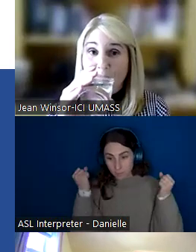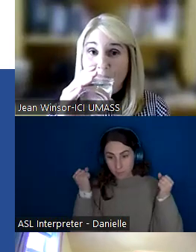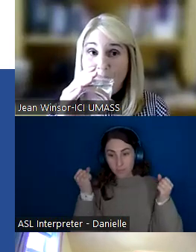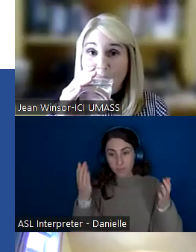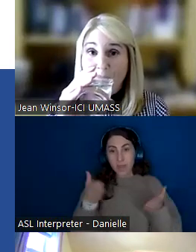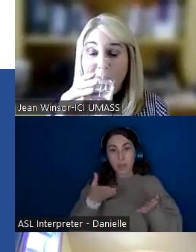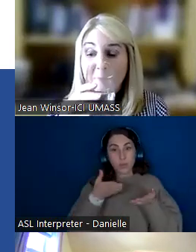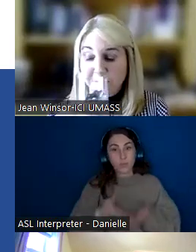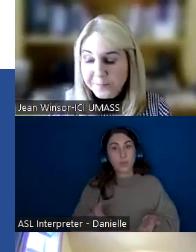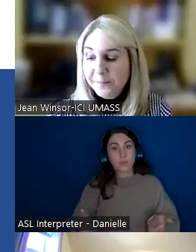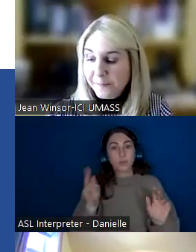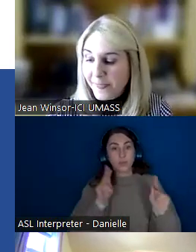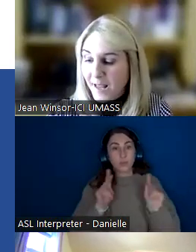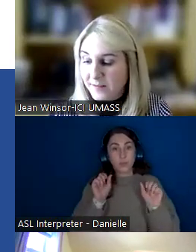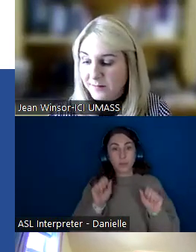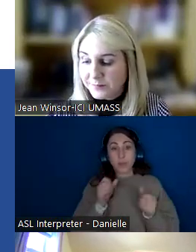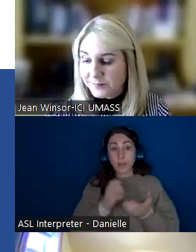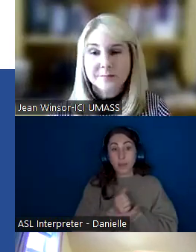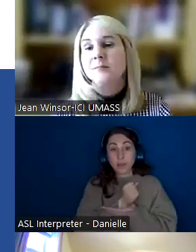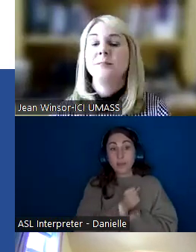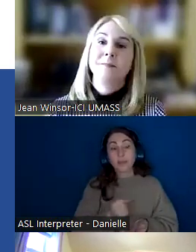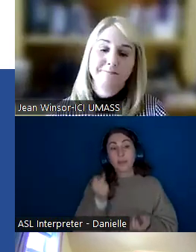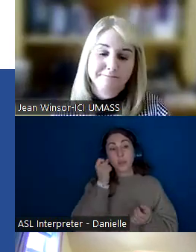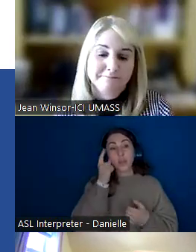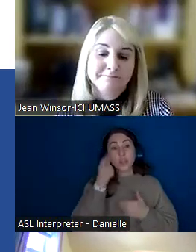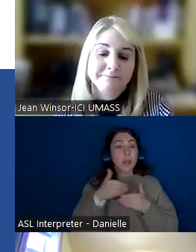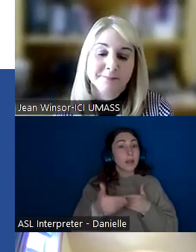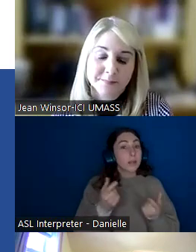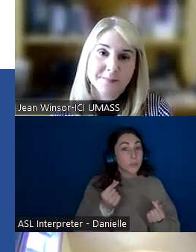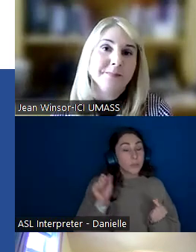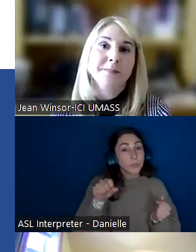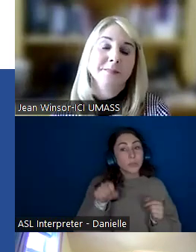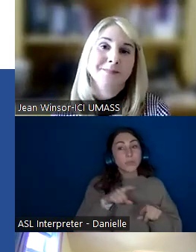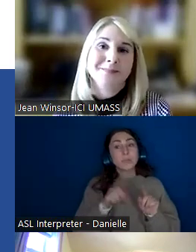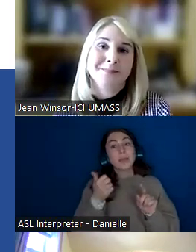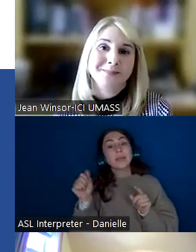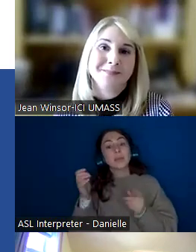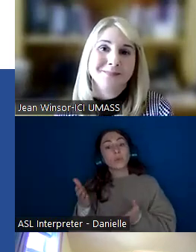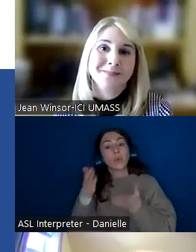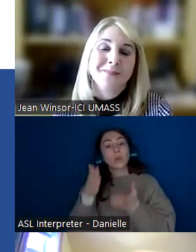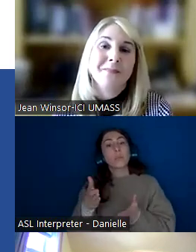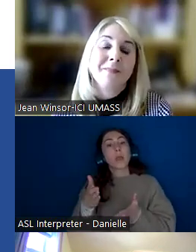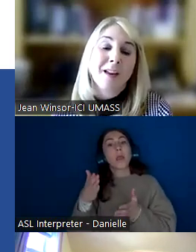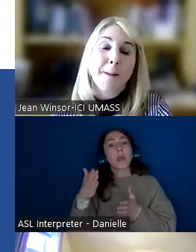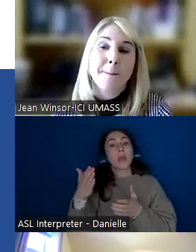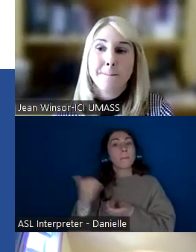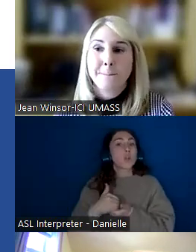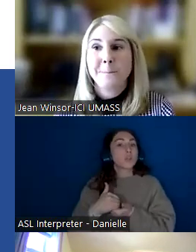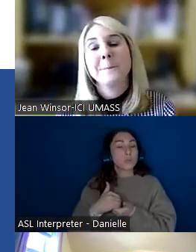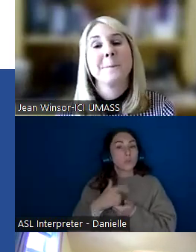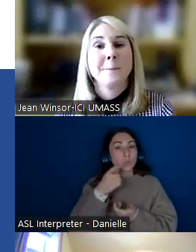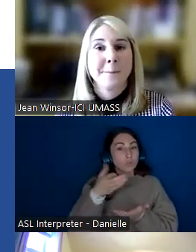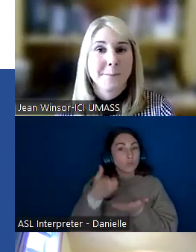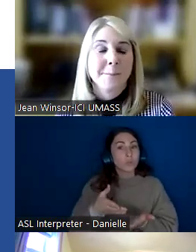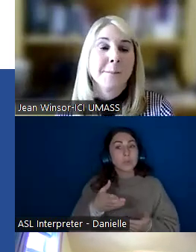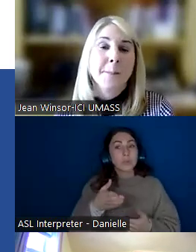for folks to look at. They have maybe some ideas of what's next steps to take, but is there any recommended partners that you suggest, aside from